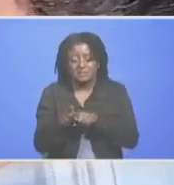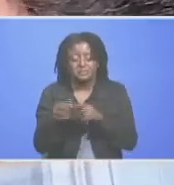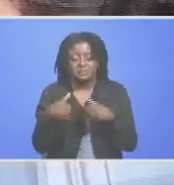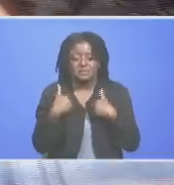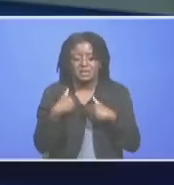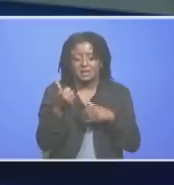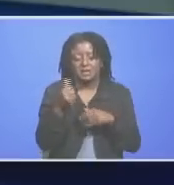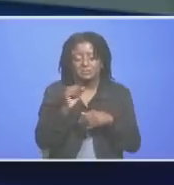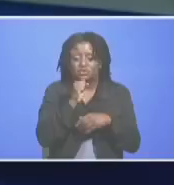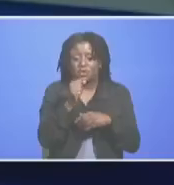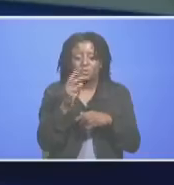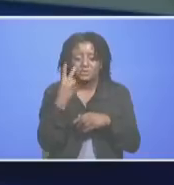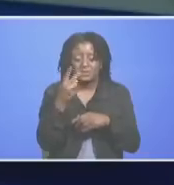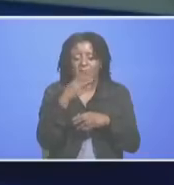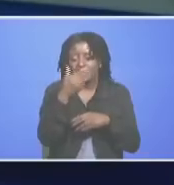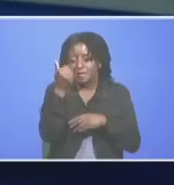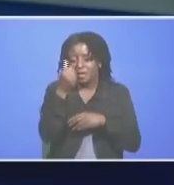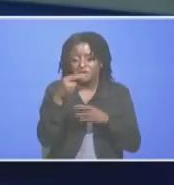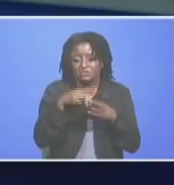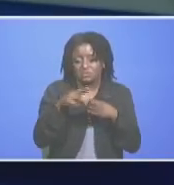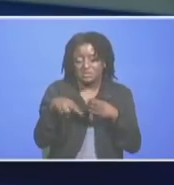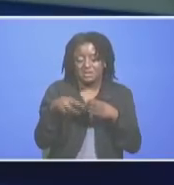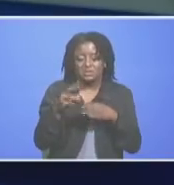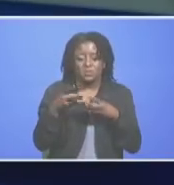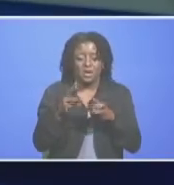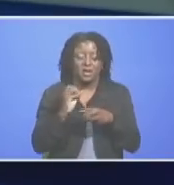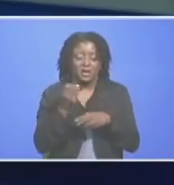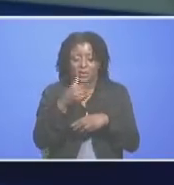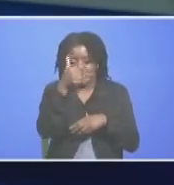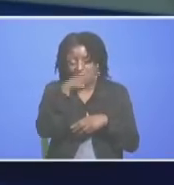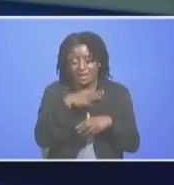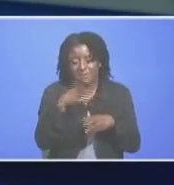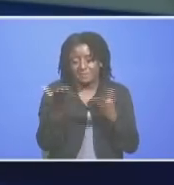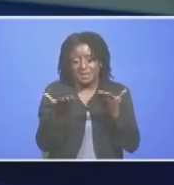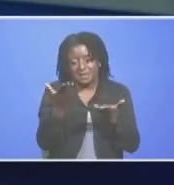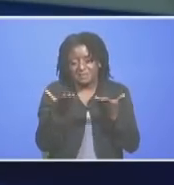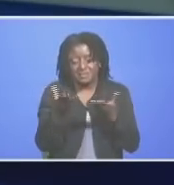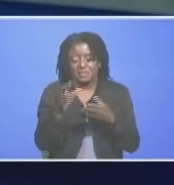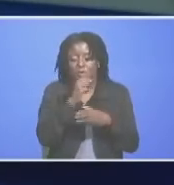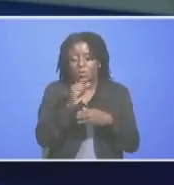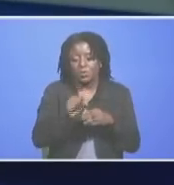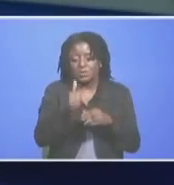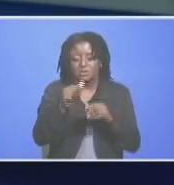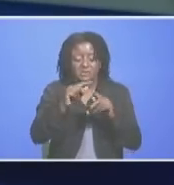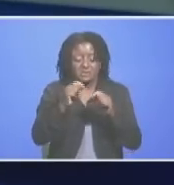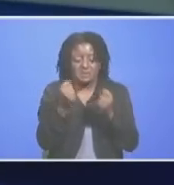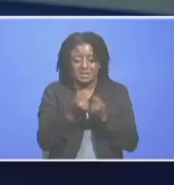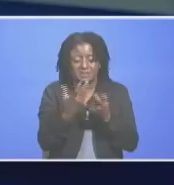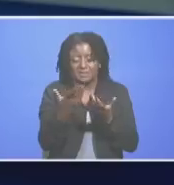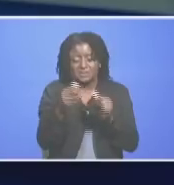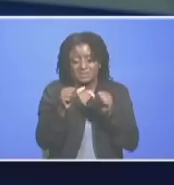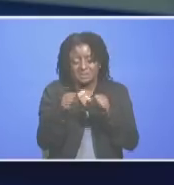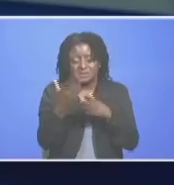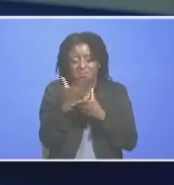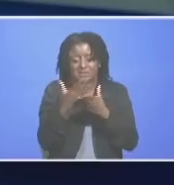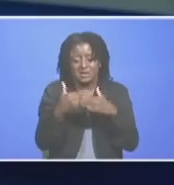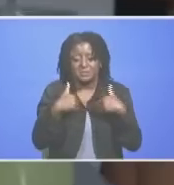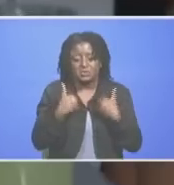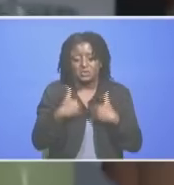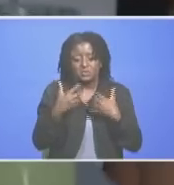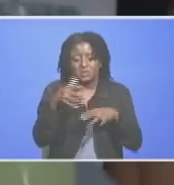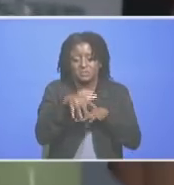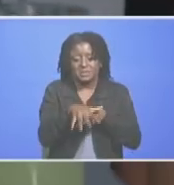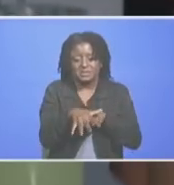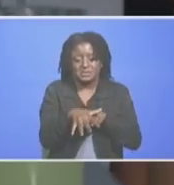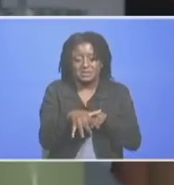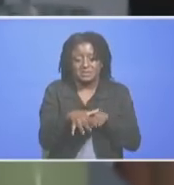results. Now, while our men may have been the oldest team in the tournament, there was still some youth mixed in.